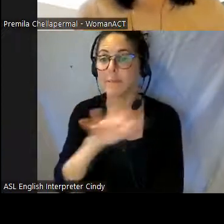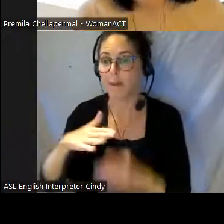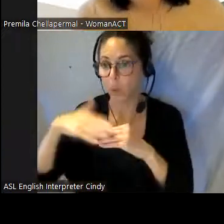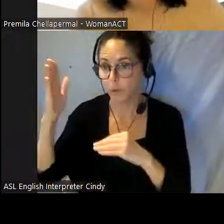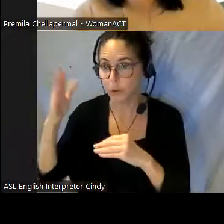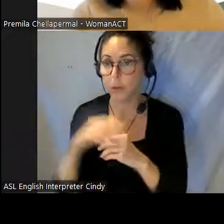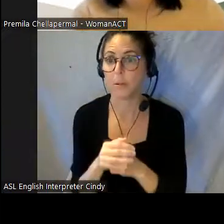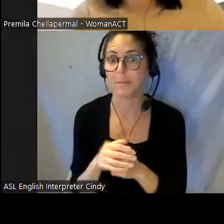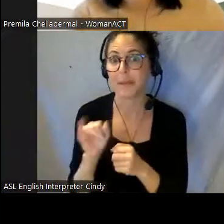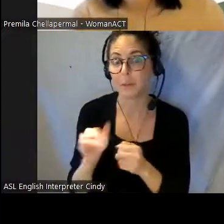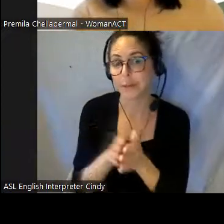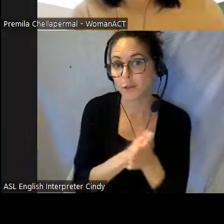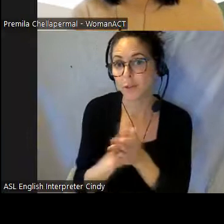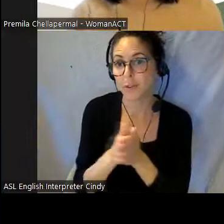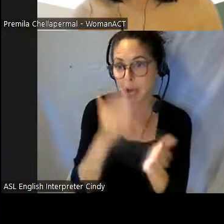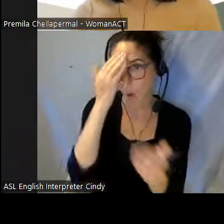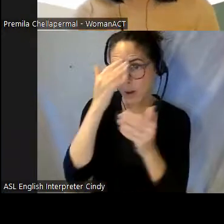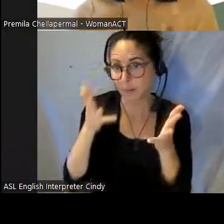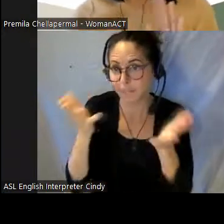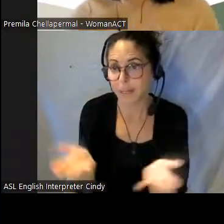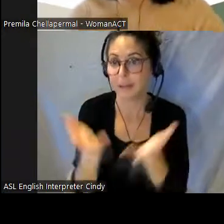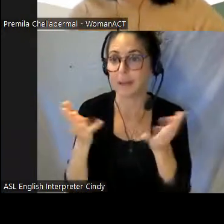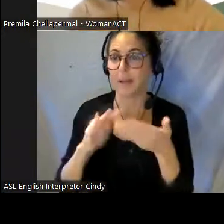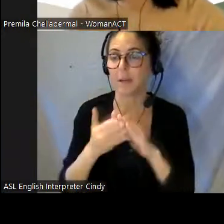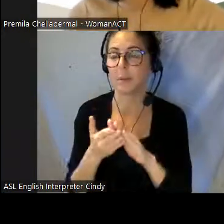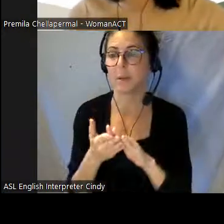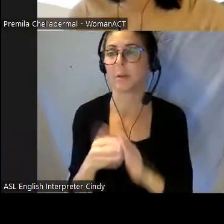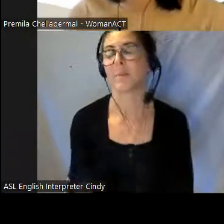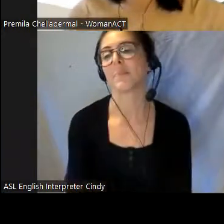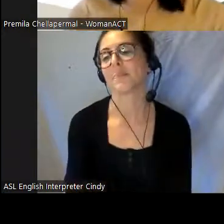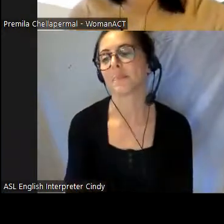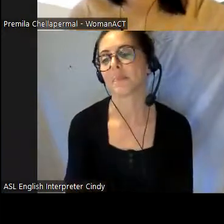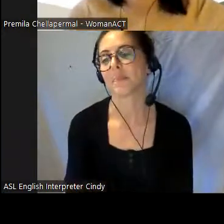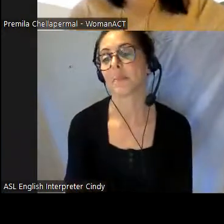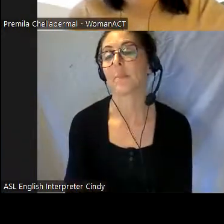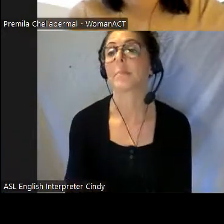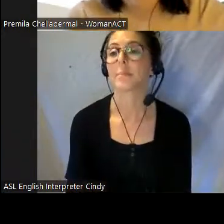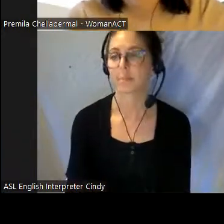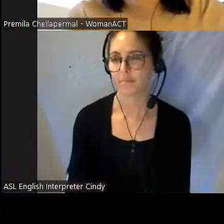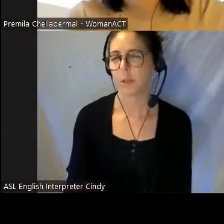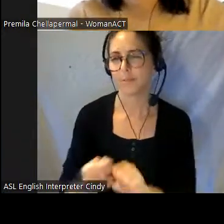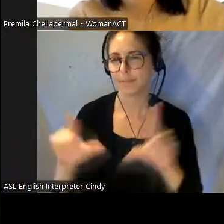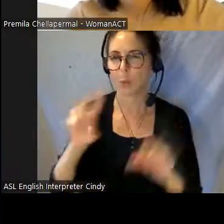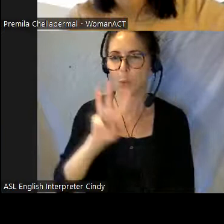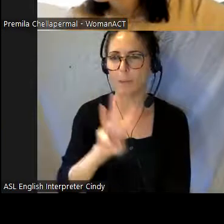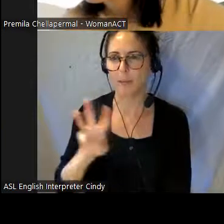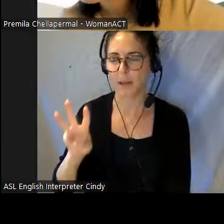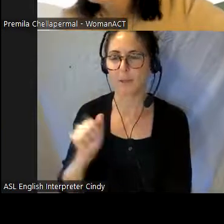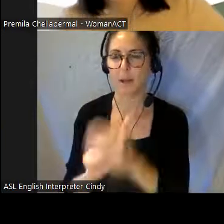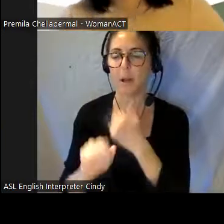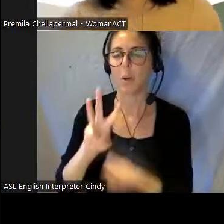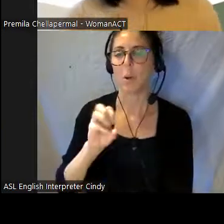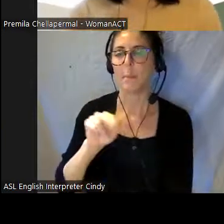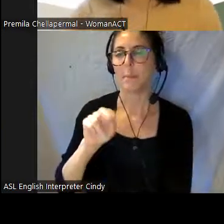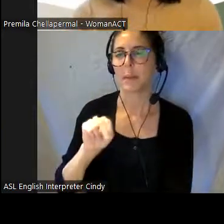awareness raising activities in the community. So again, you can access these on our website in WomanACT. I